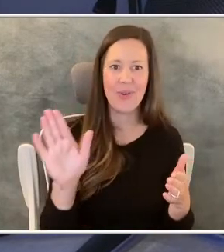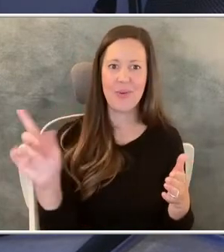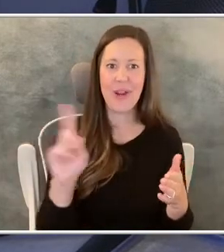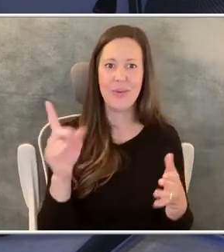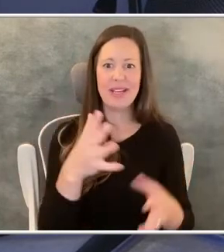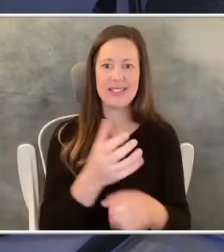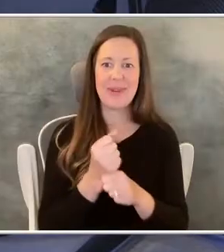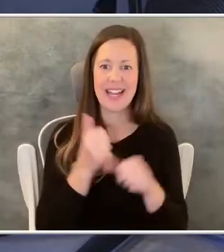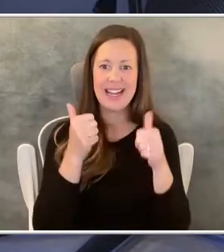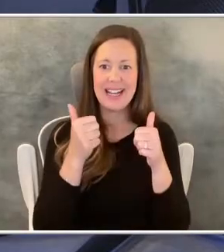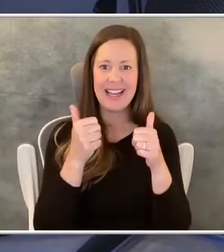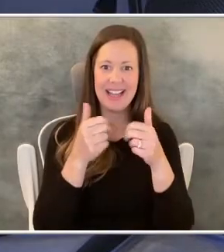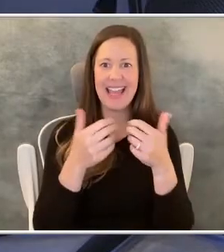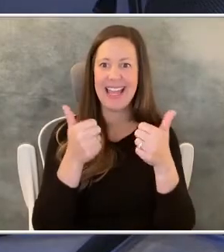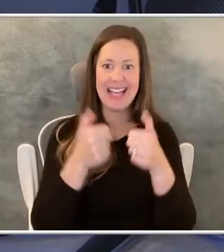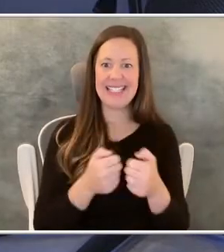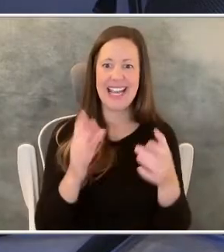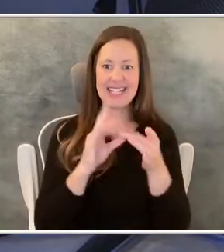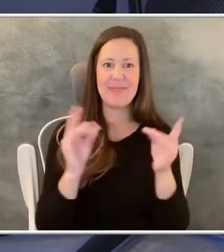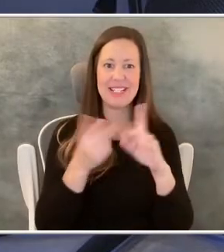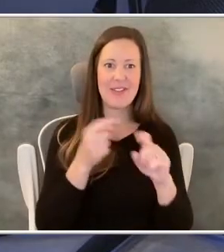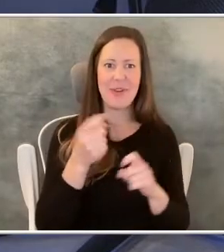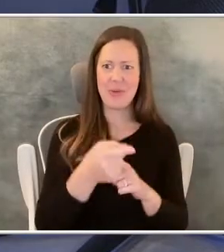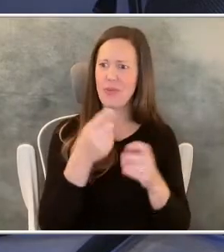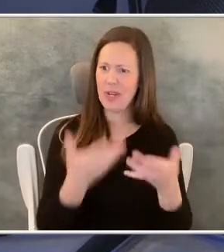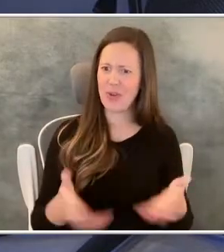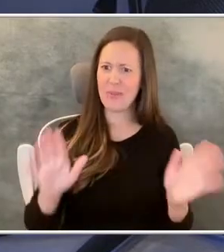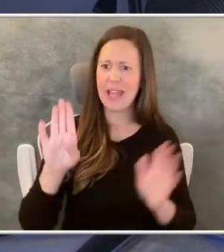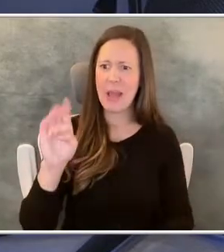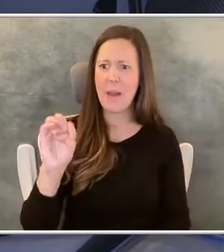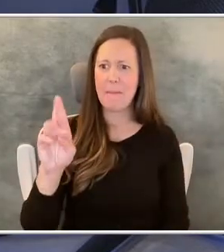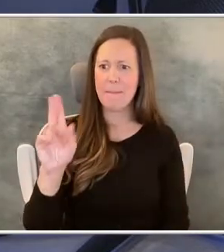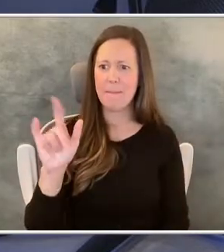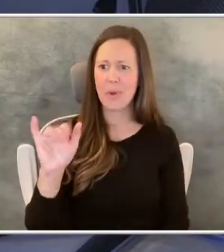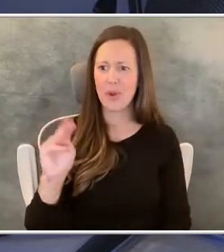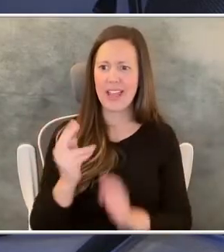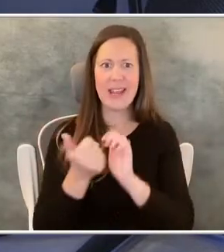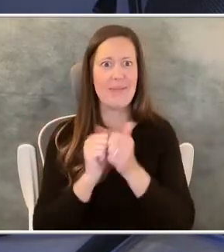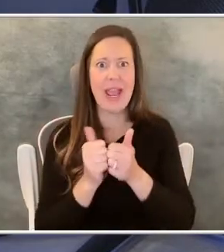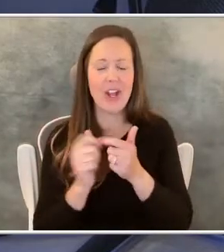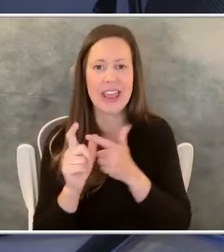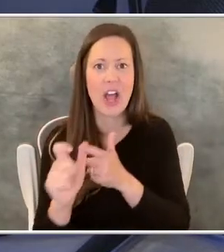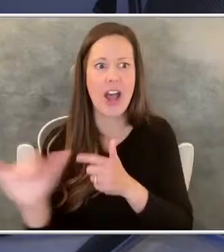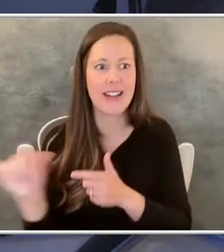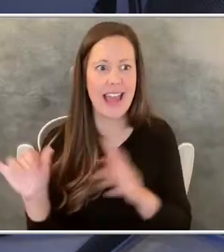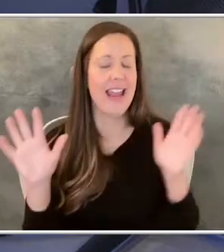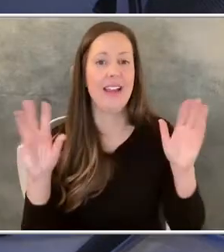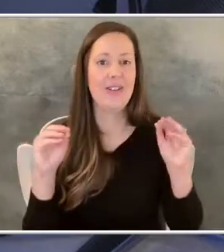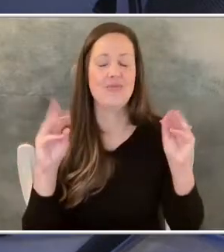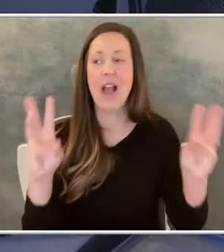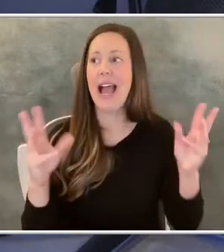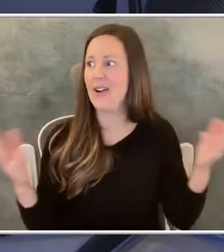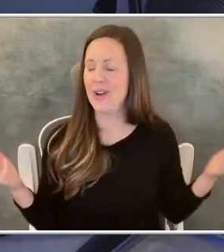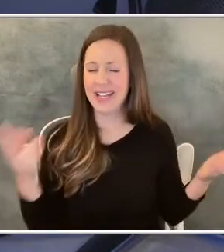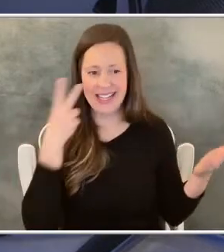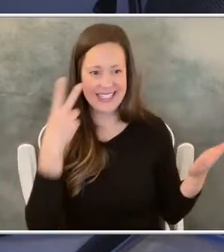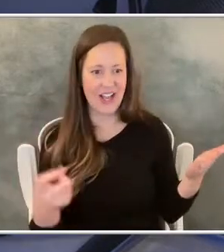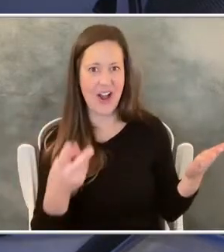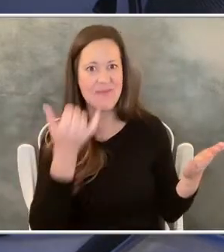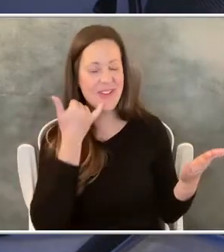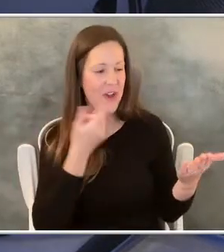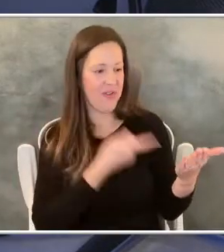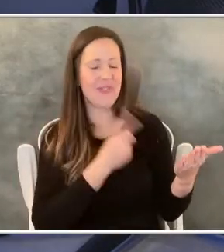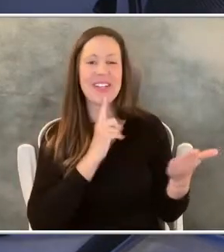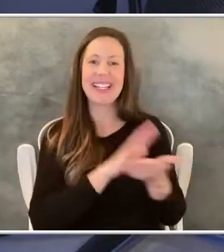you when you completed the Berlin Marathon, and I opened it on some like random time, and it was on my phone, and it was so nice to see. So thank you for